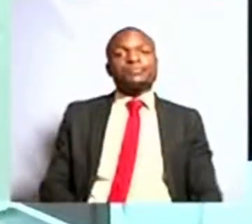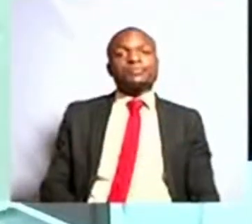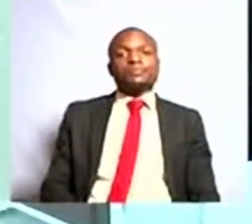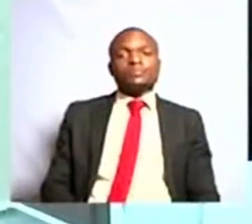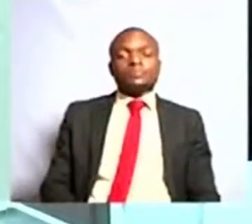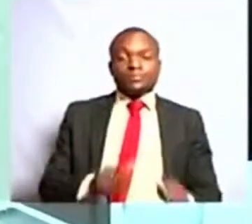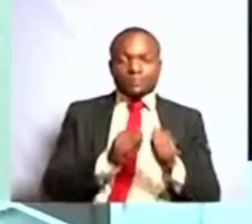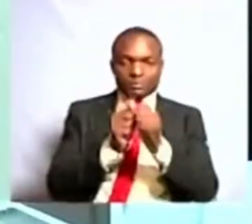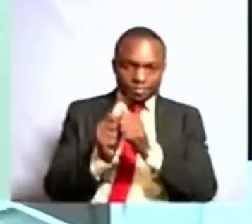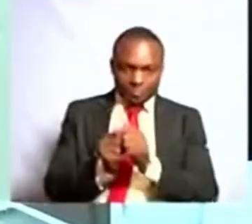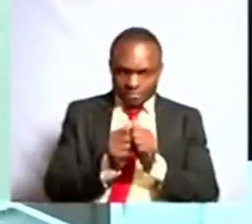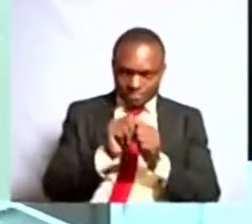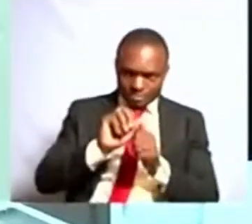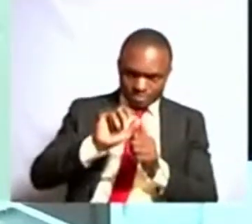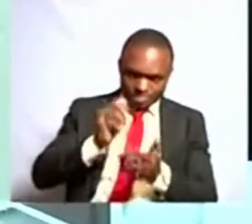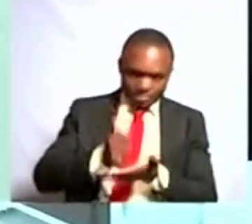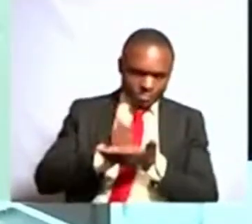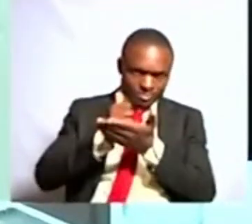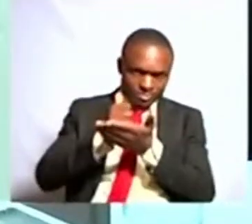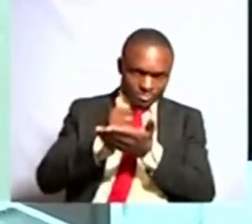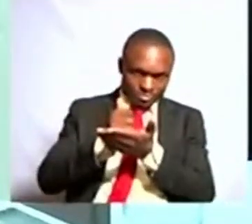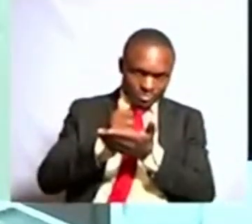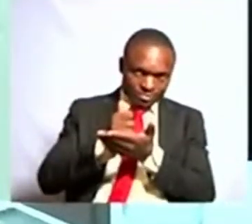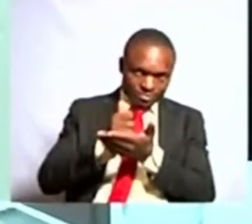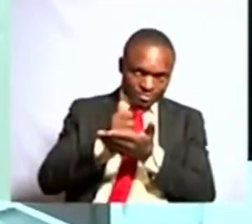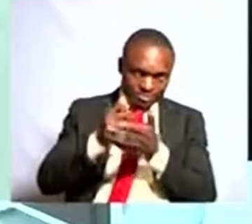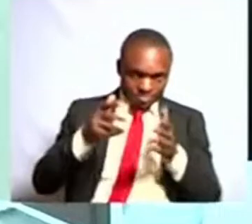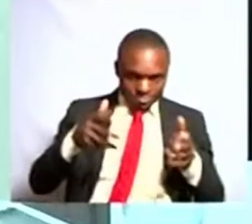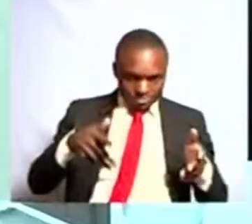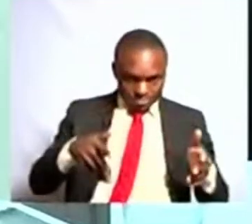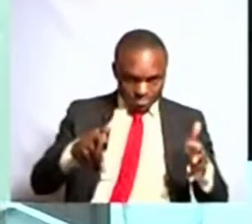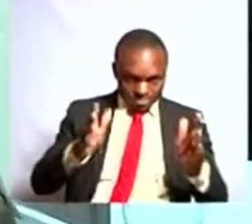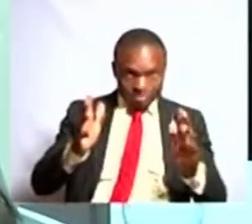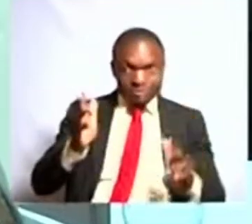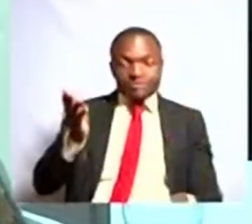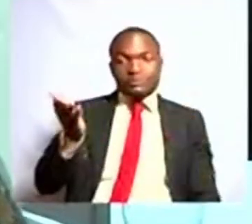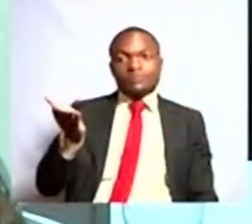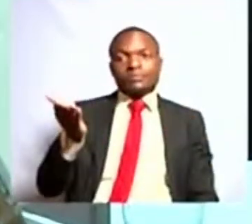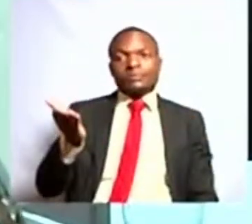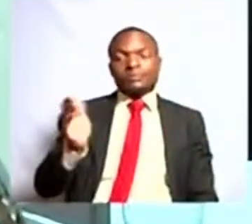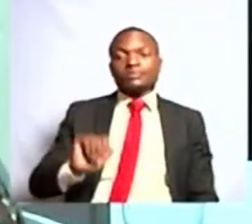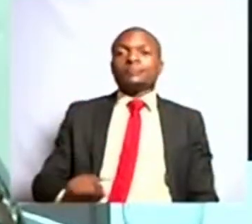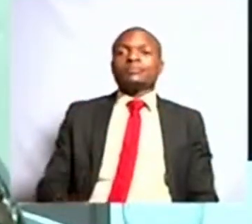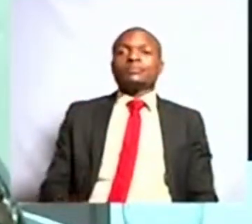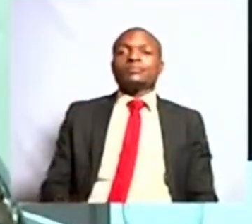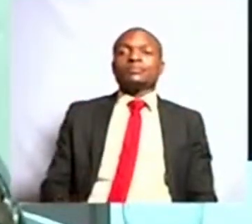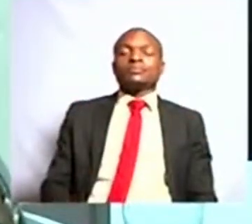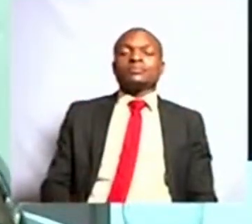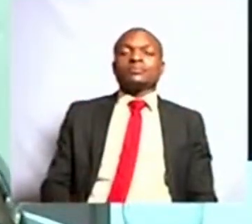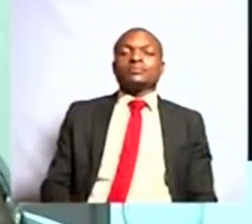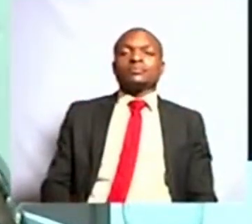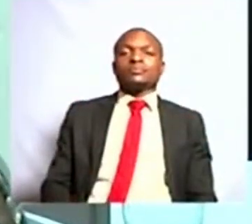with your indulgence, allow me